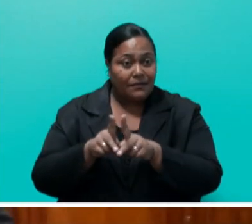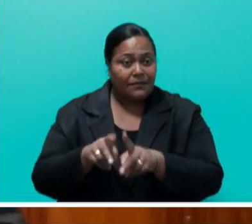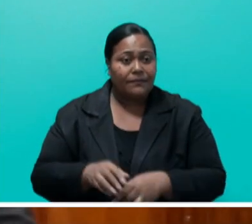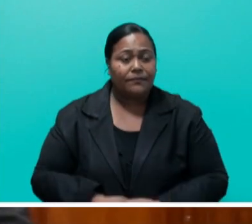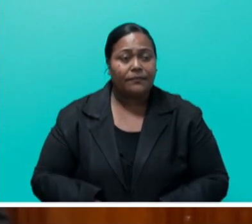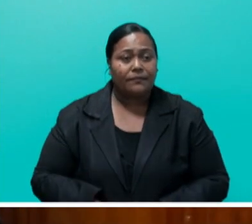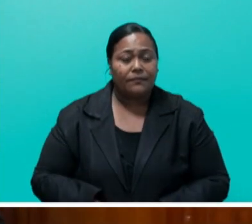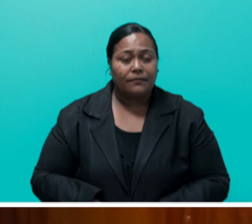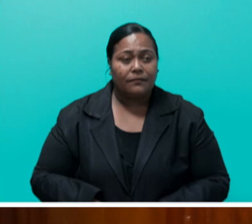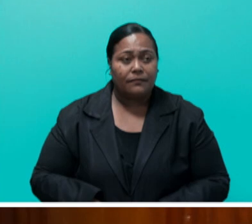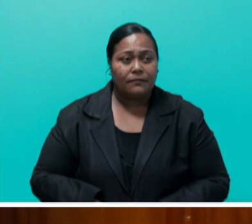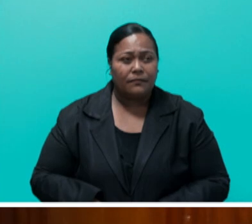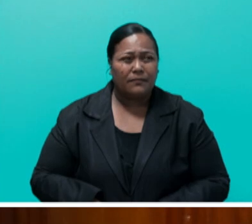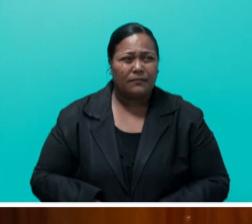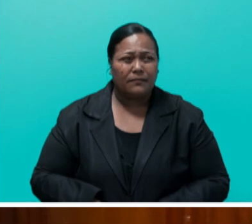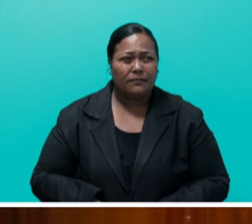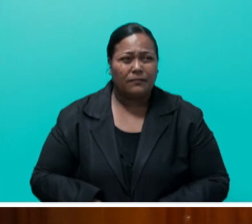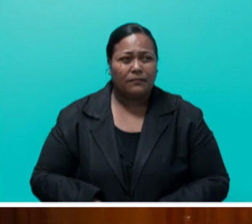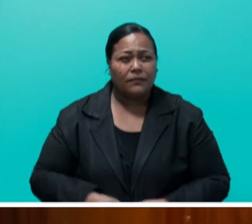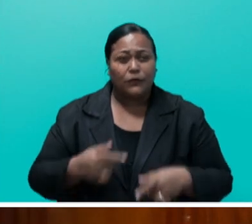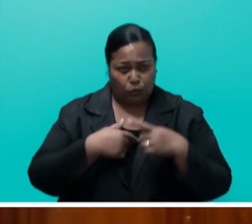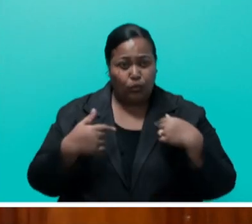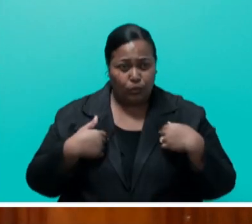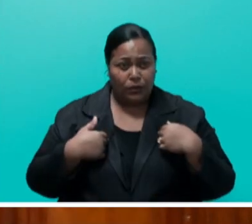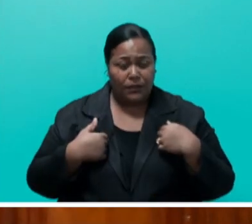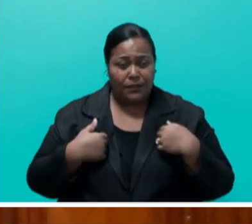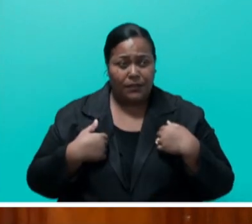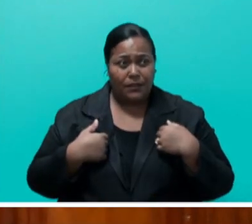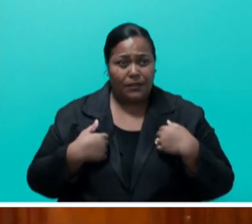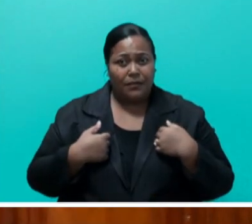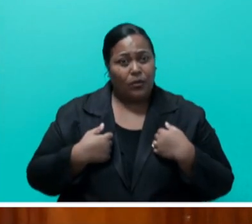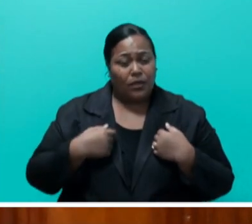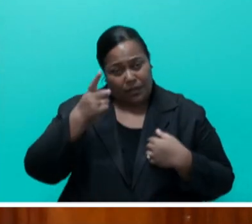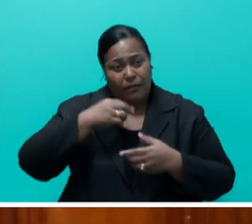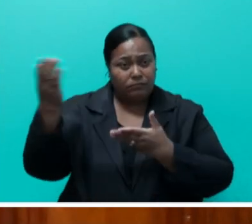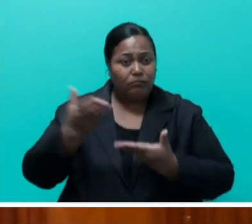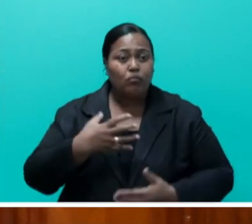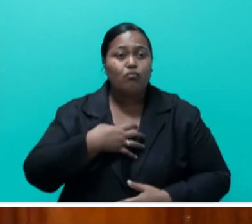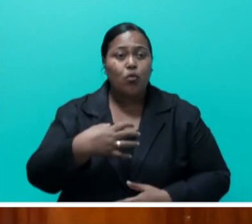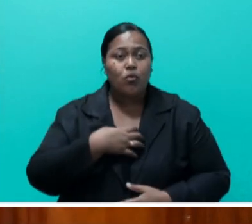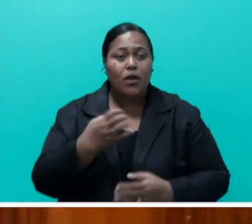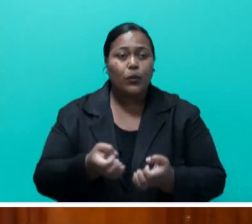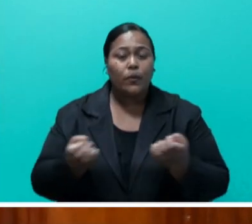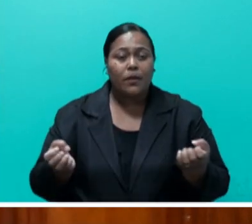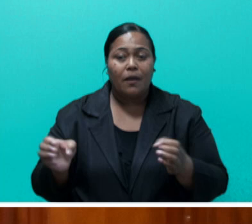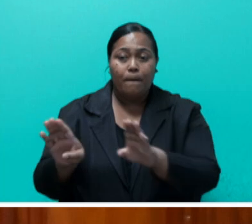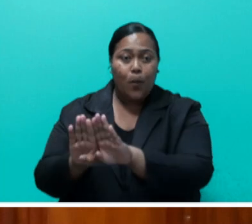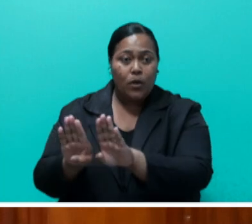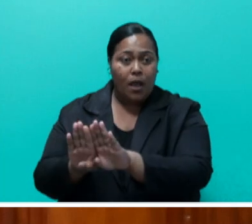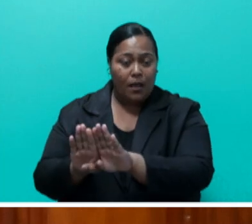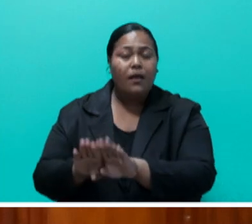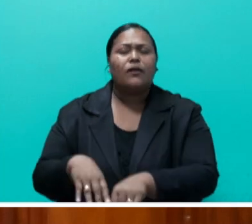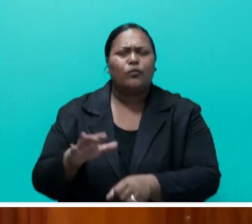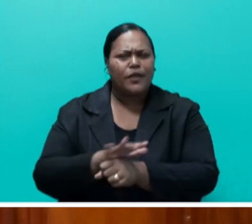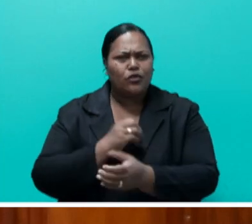have we been able to secure more and more equipment, etc., at our border agencies to ensure that they are not